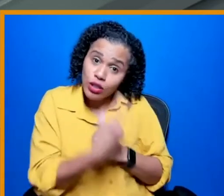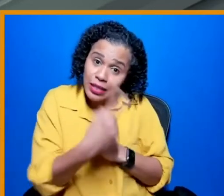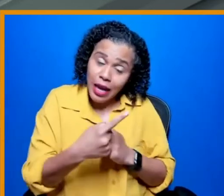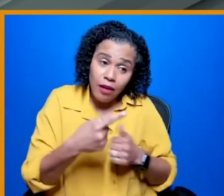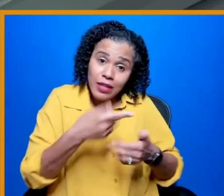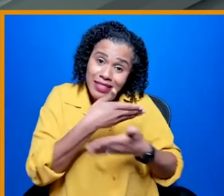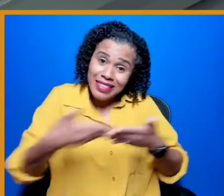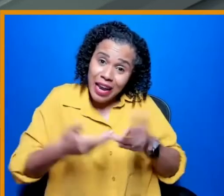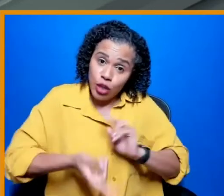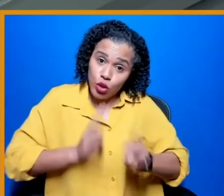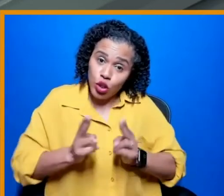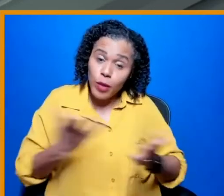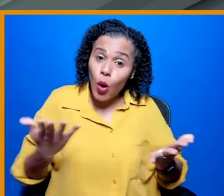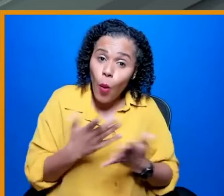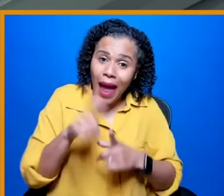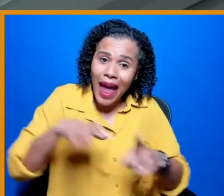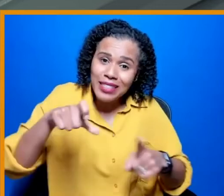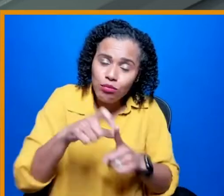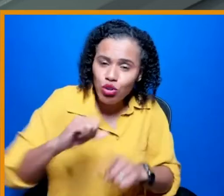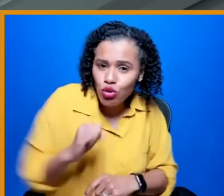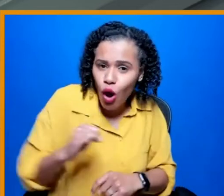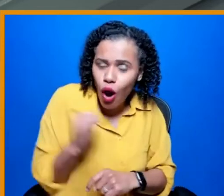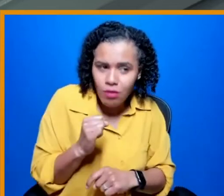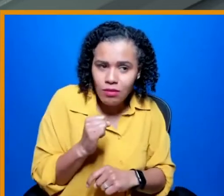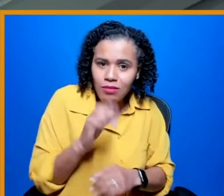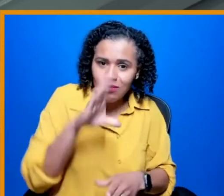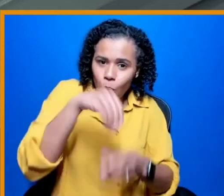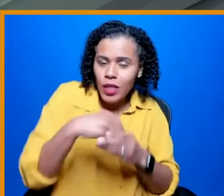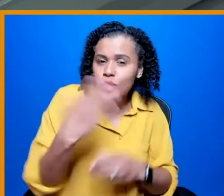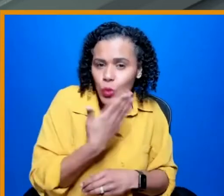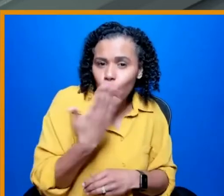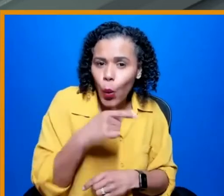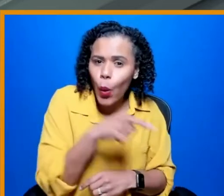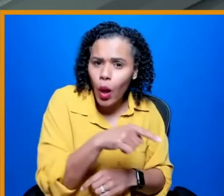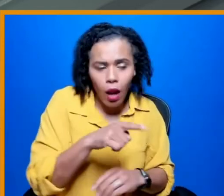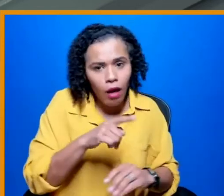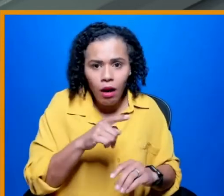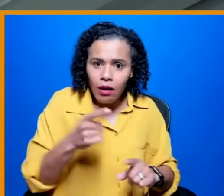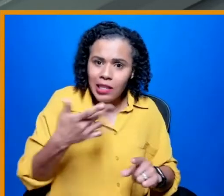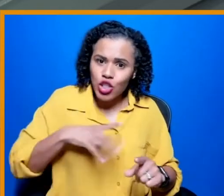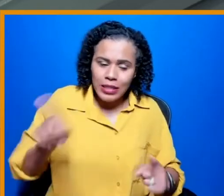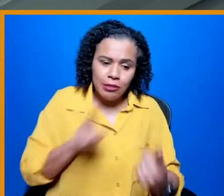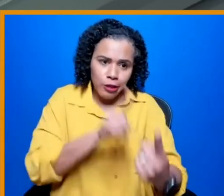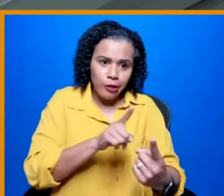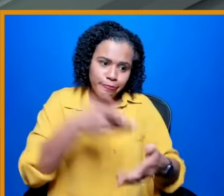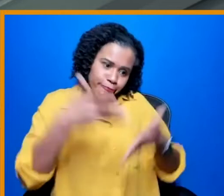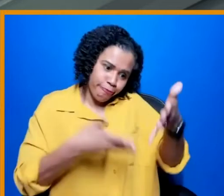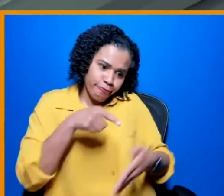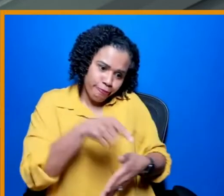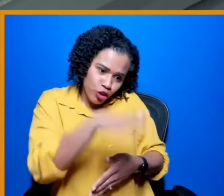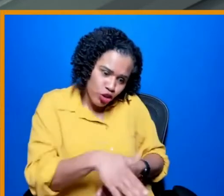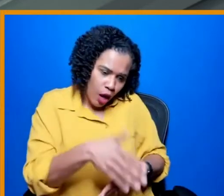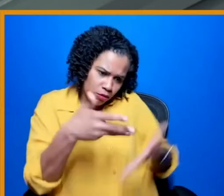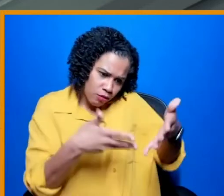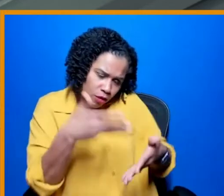in Edinburgh. And, I think that it should be incumbent on all of us to ensure that those